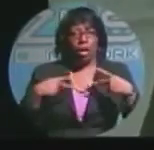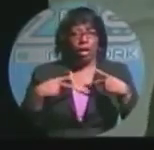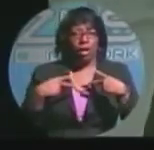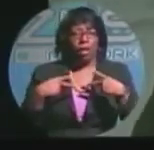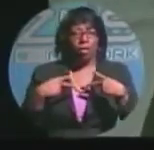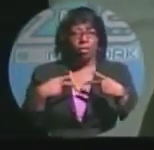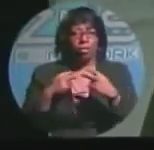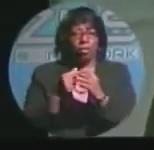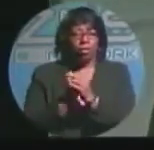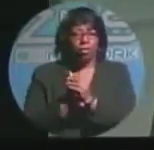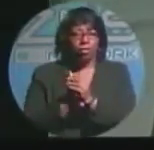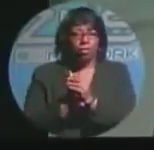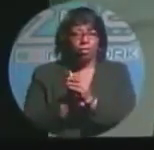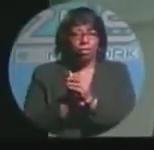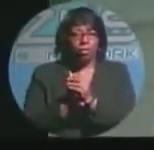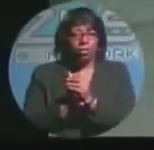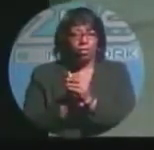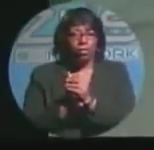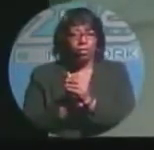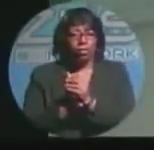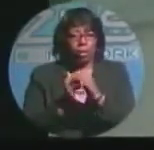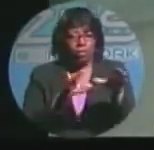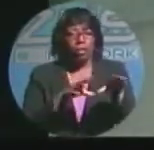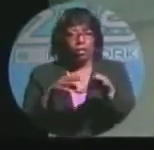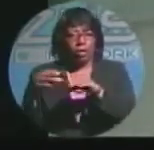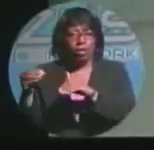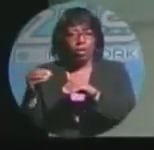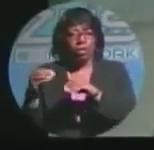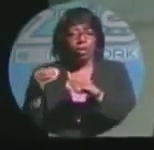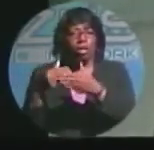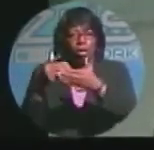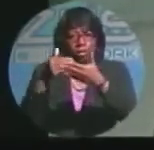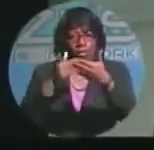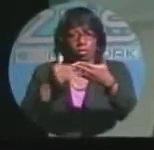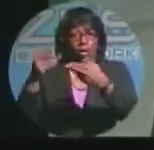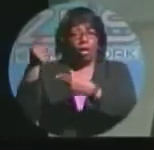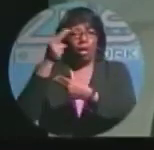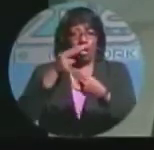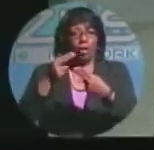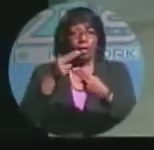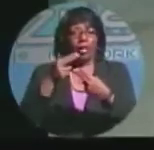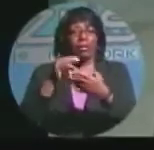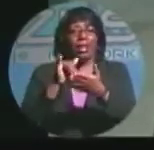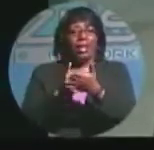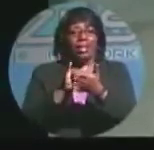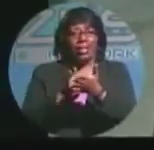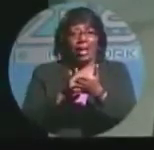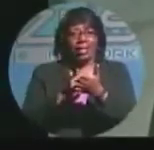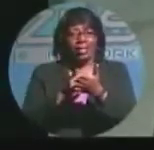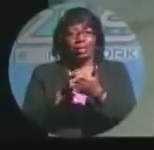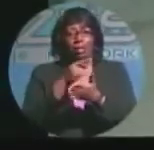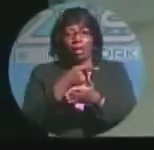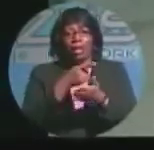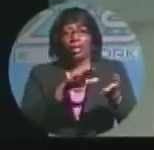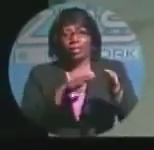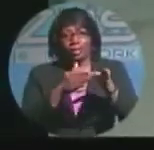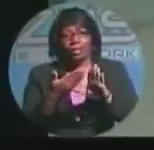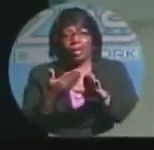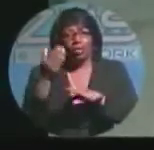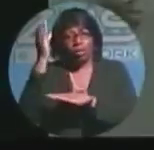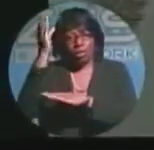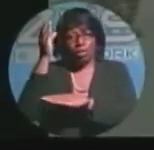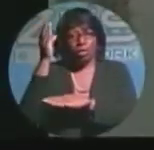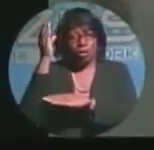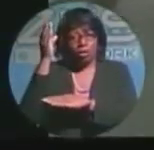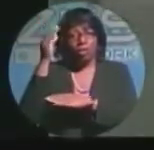a mandatory evacuation prior to a hurricane. That death was, as far as I'm concerned, was